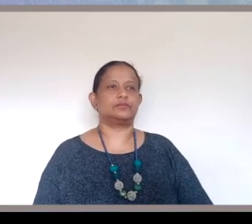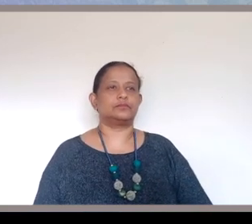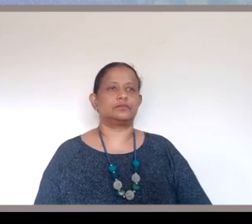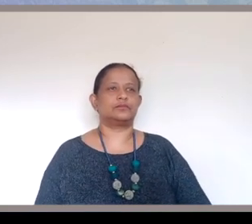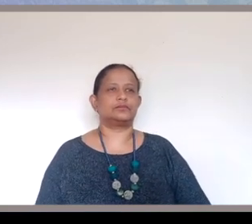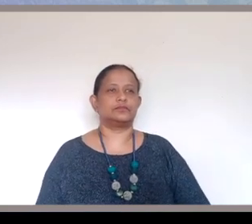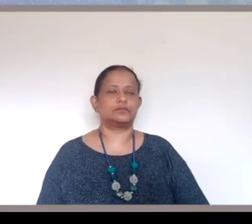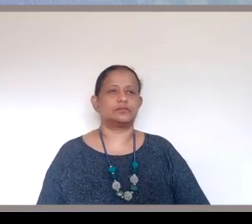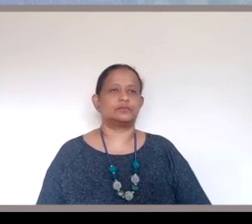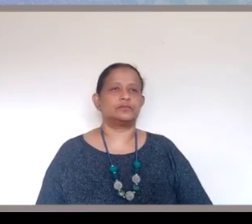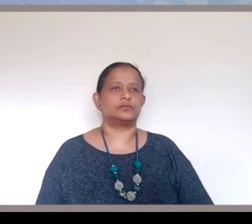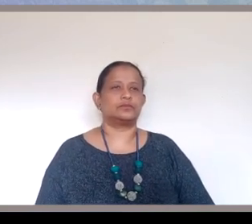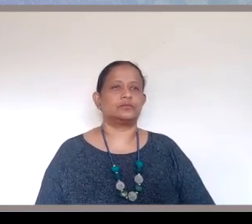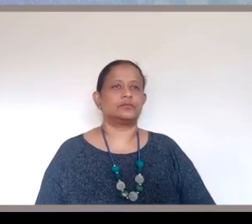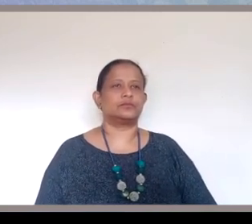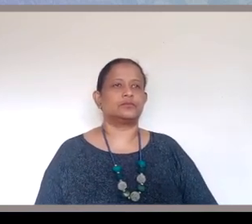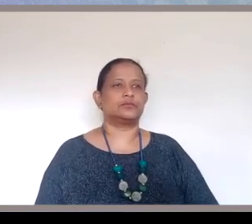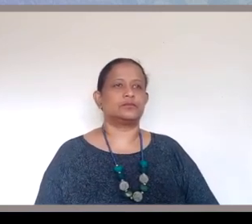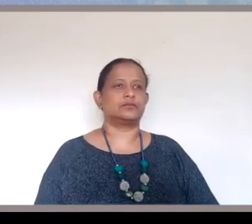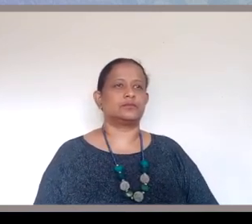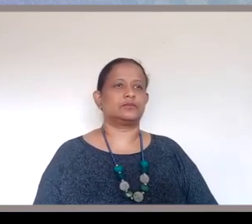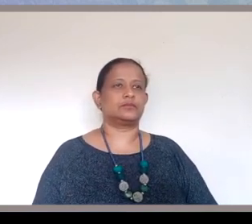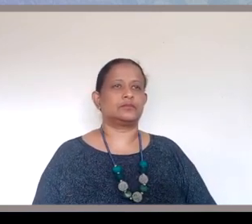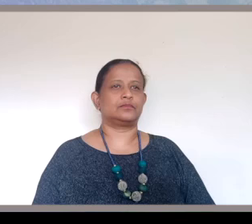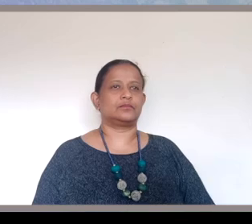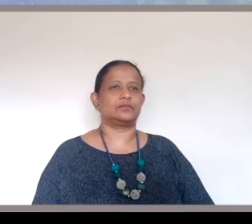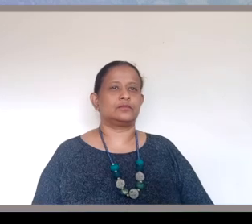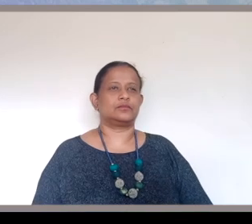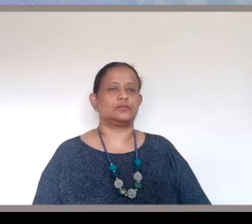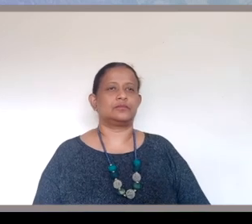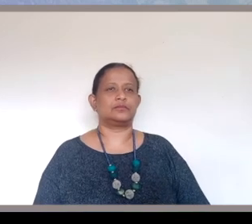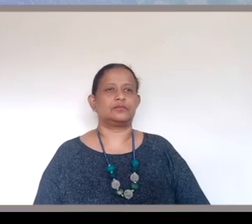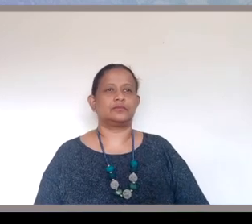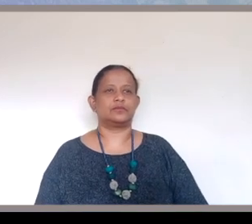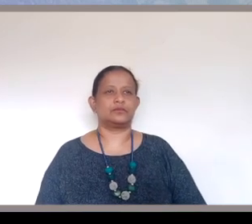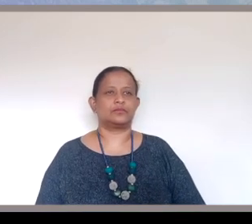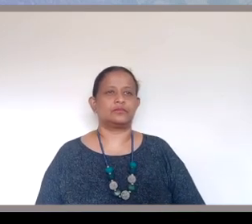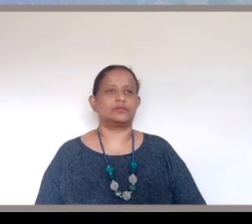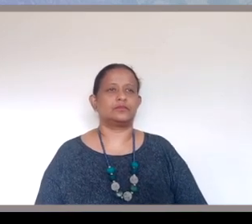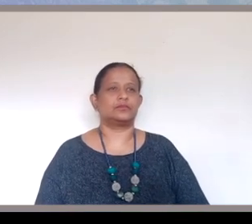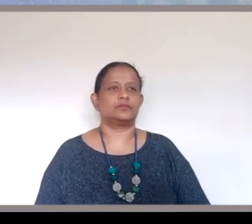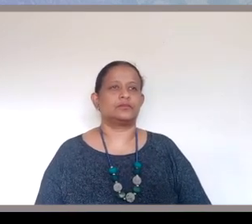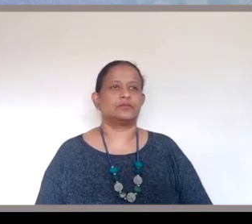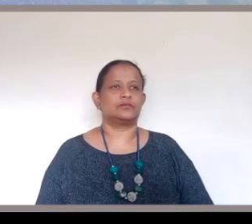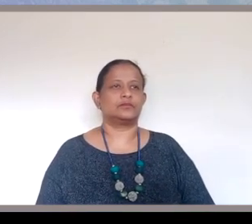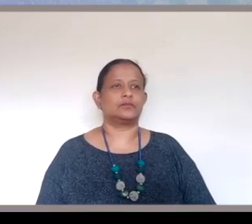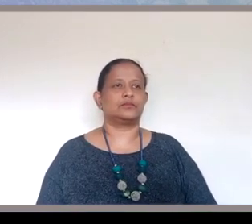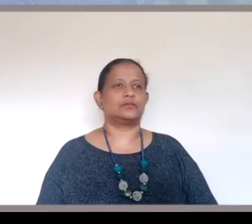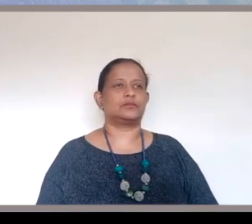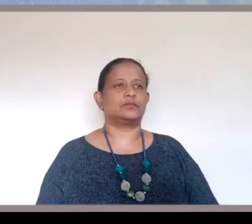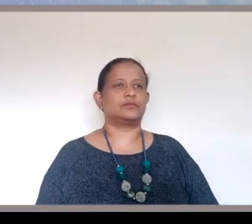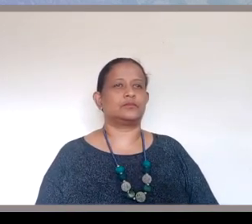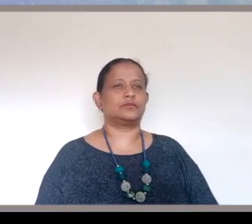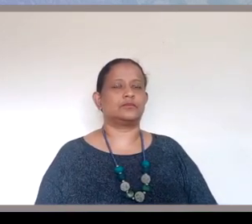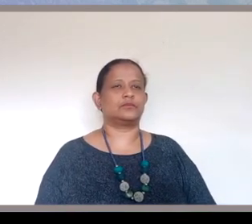temptation. And I want you to know that God says that there is a way of escape. When temptation comes, there is a way. When